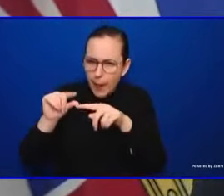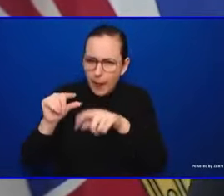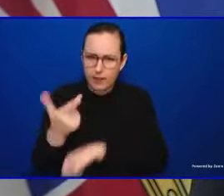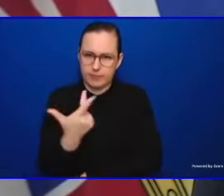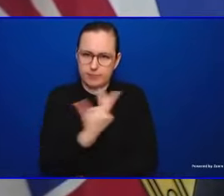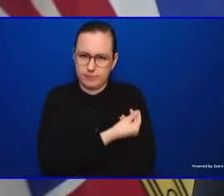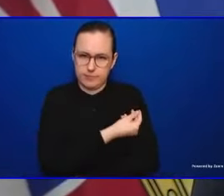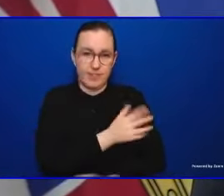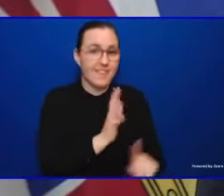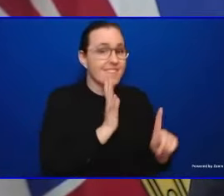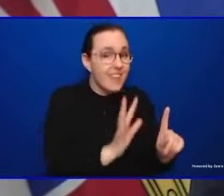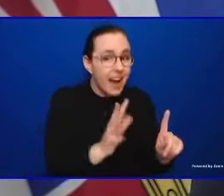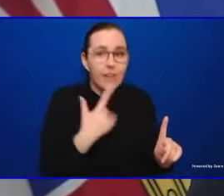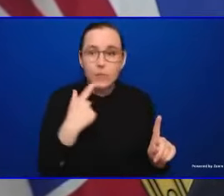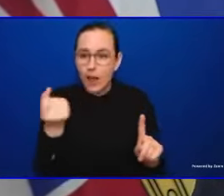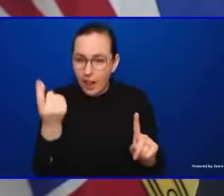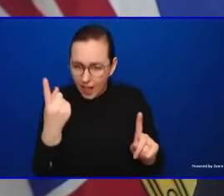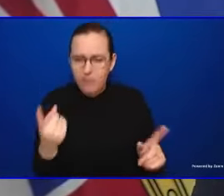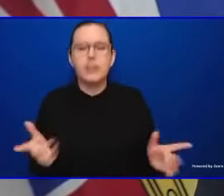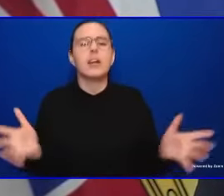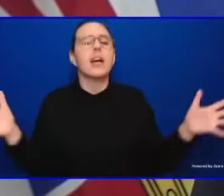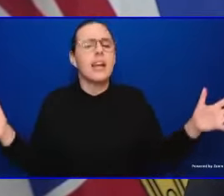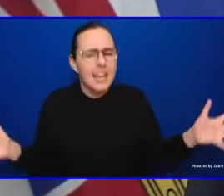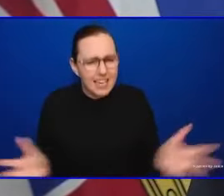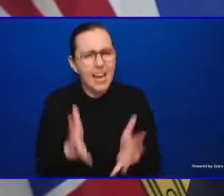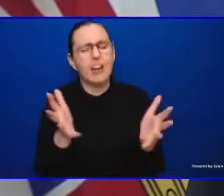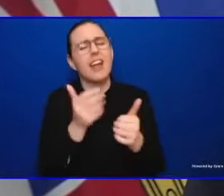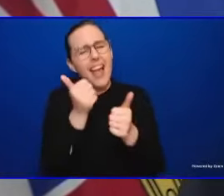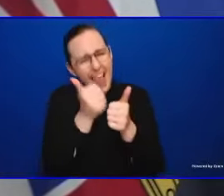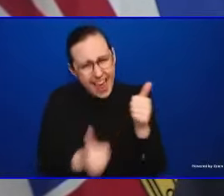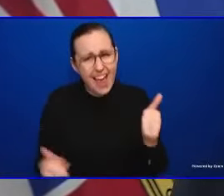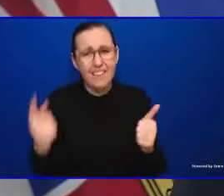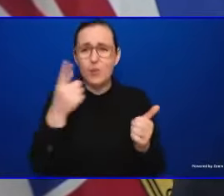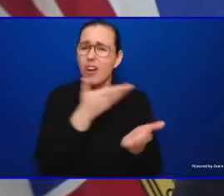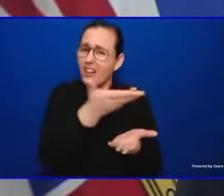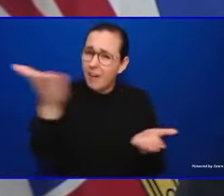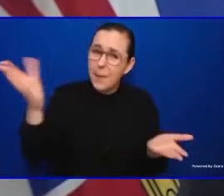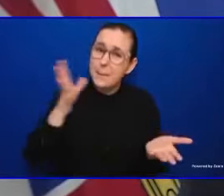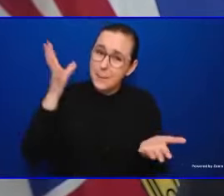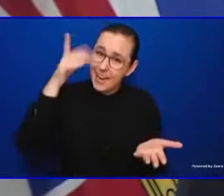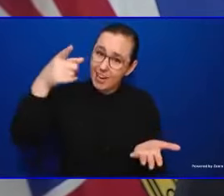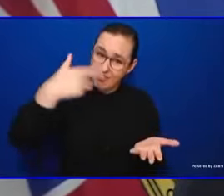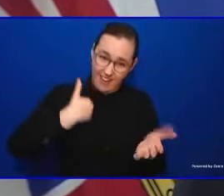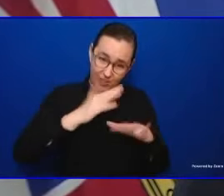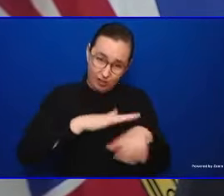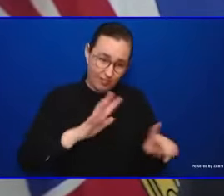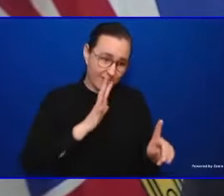for them. And I encourage every single one of those parents to register their children today.